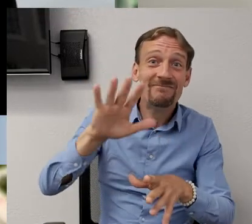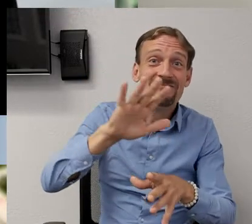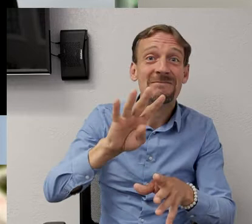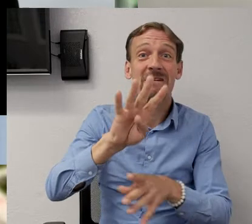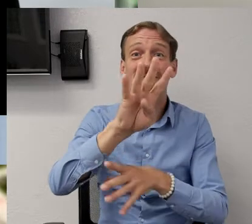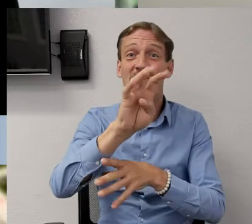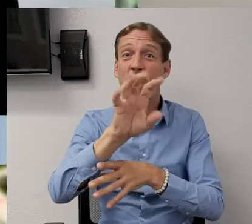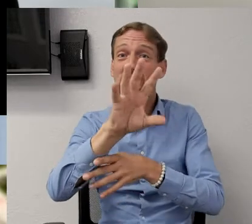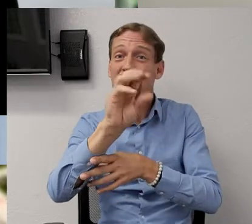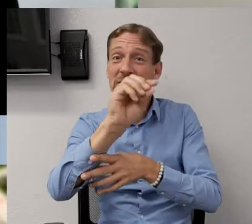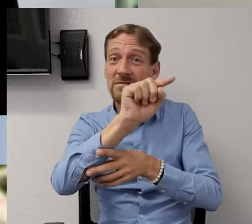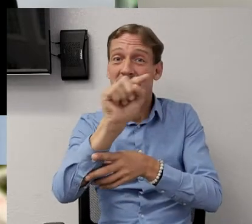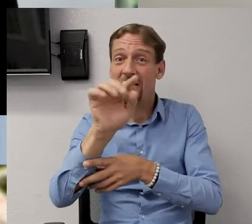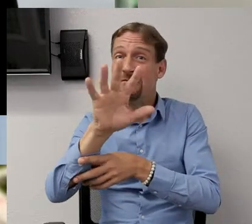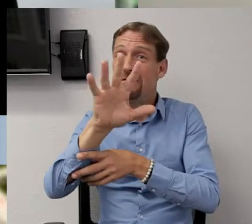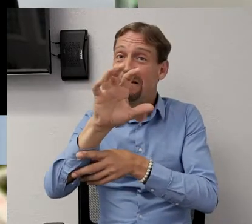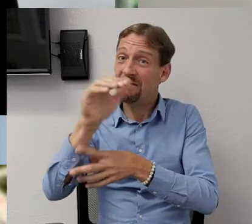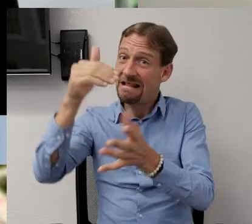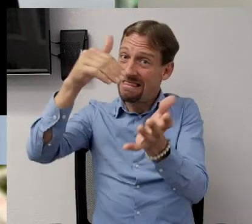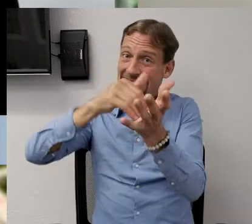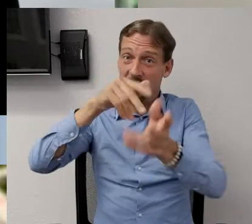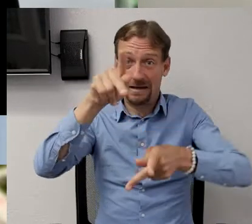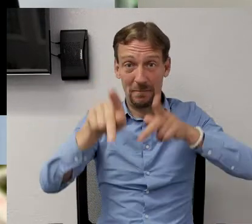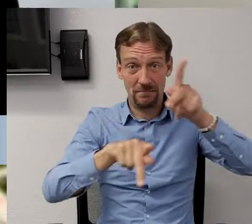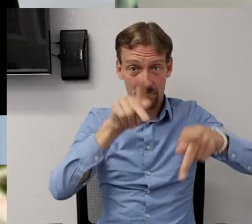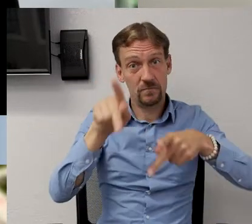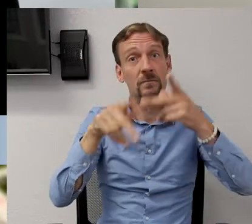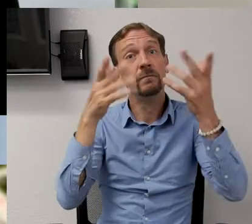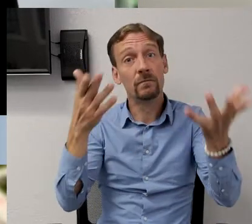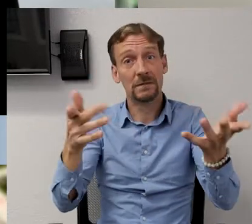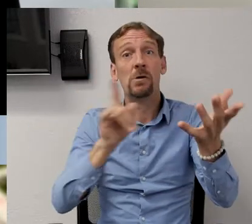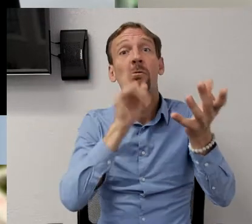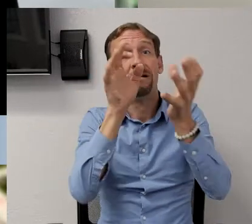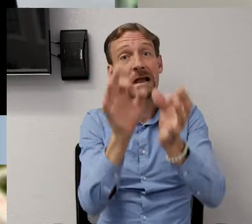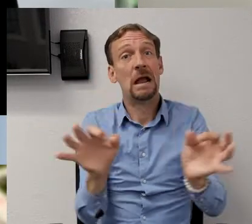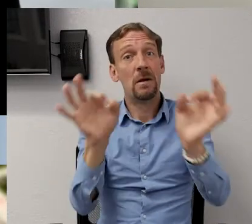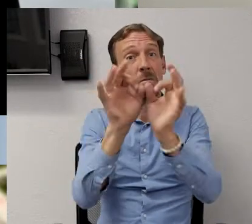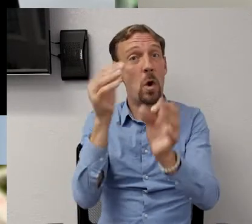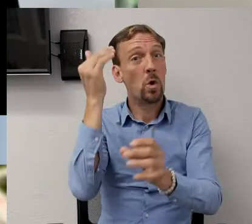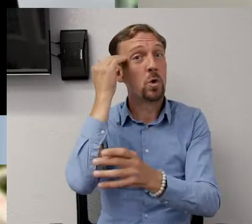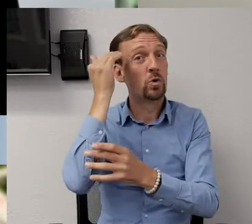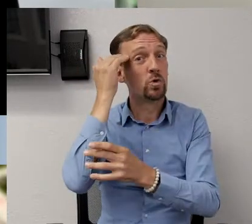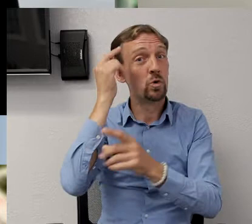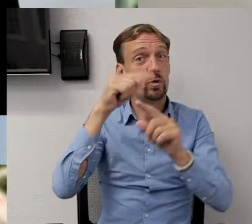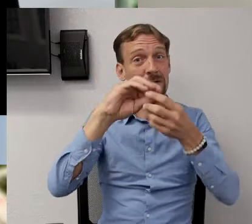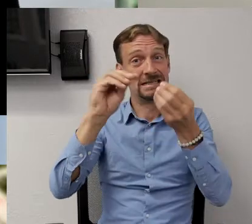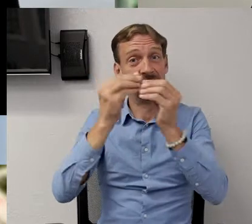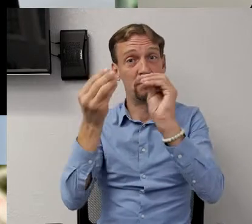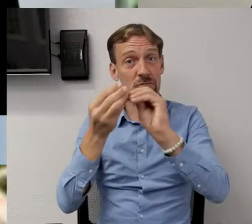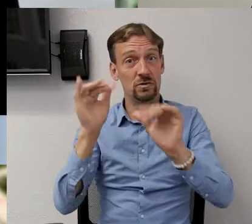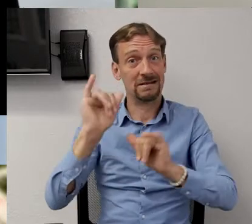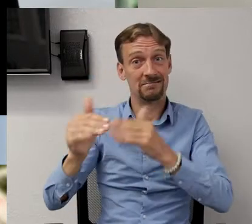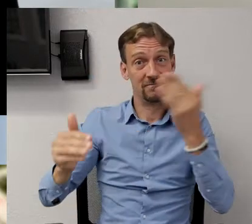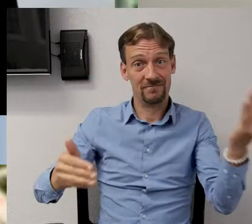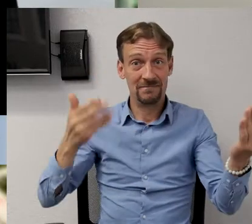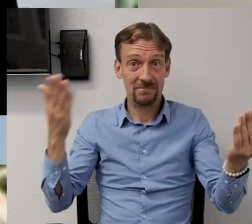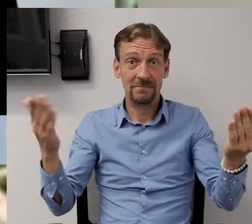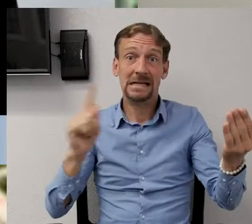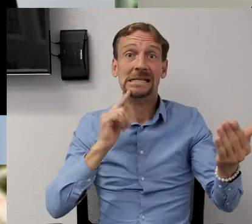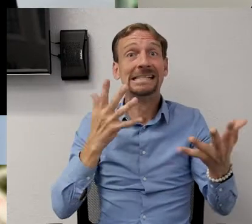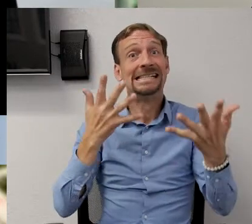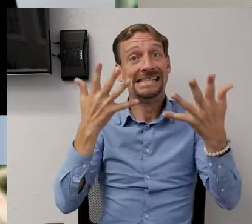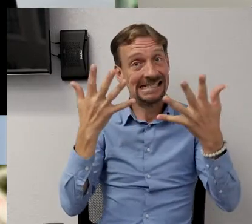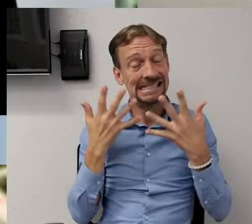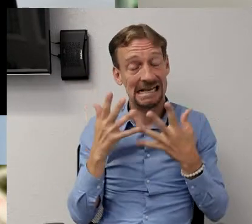between 450 and 500,000 people. So important to kind of keep that in perspective. Sadly, there